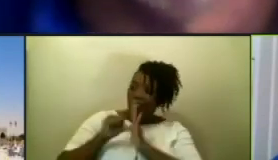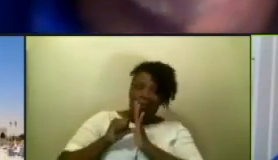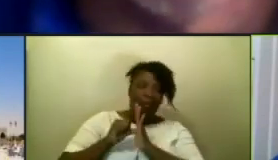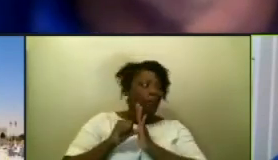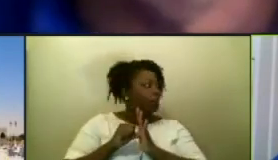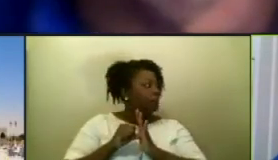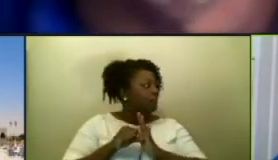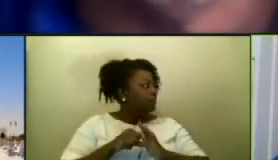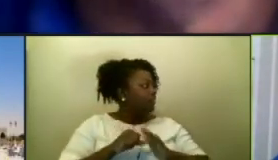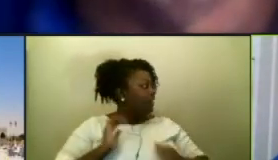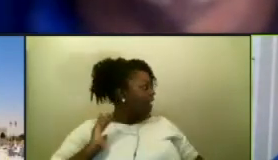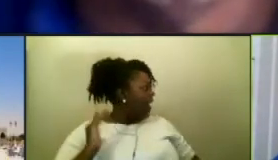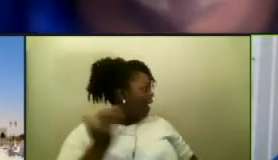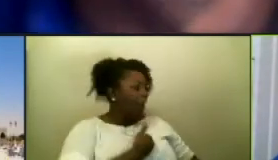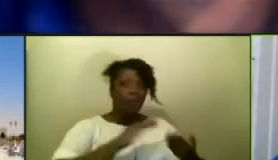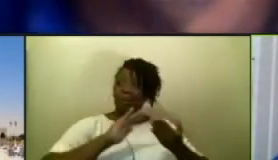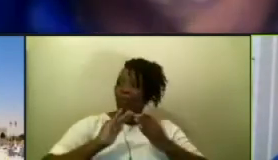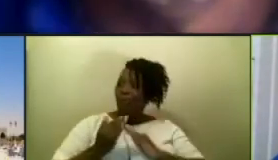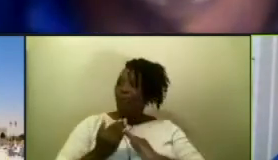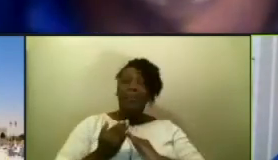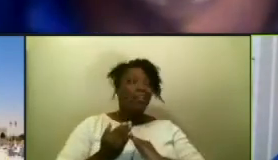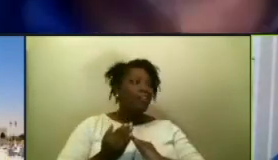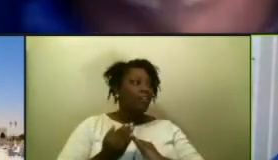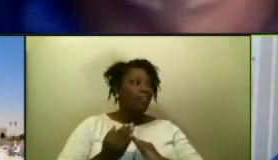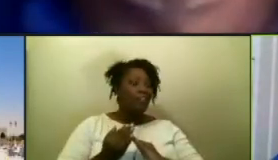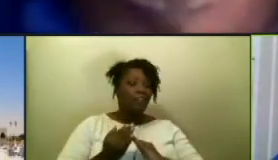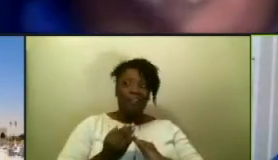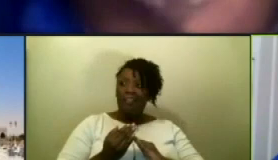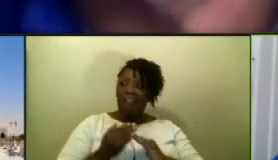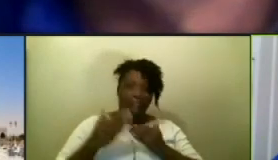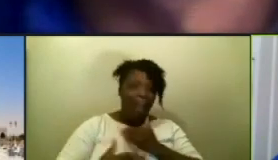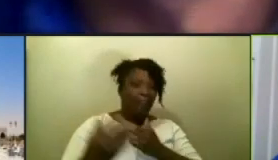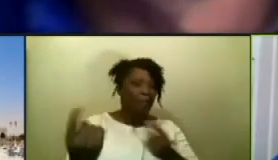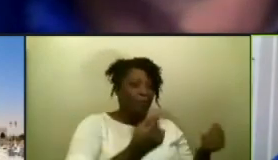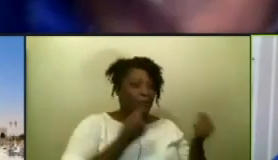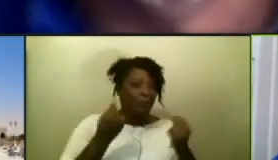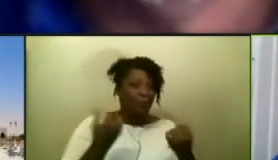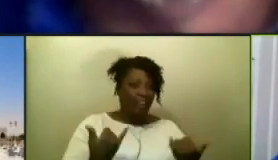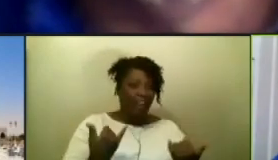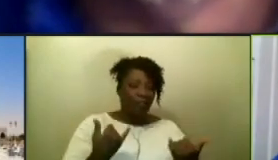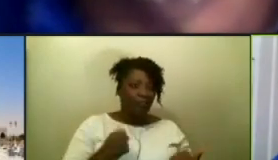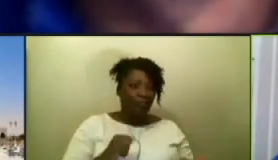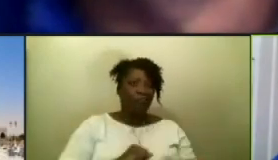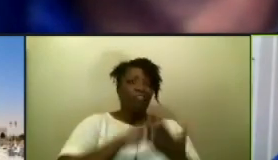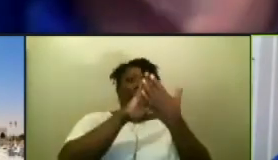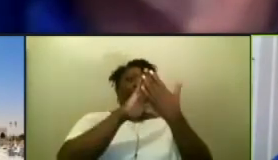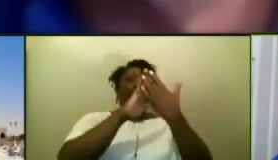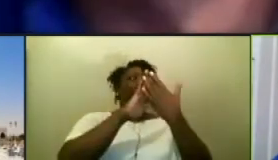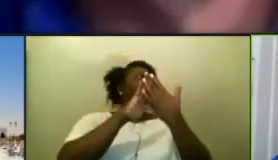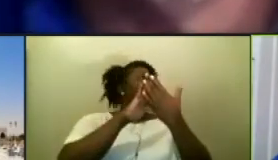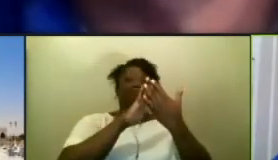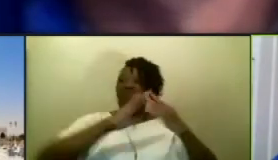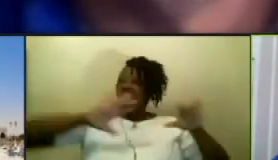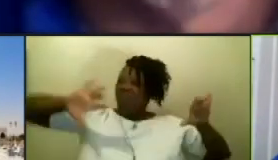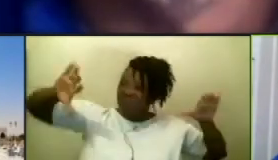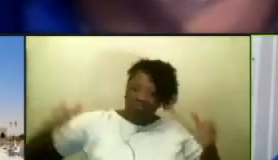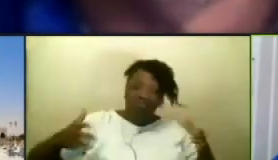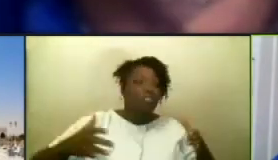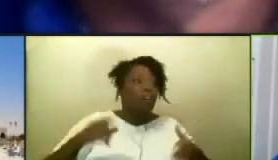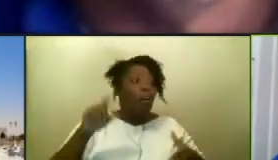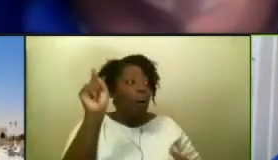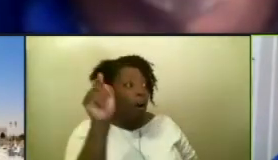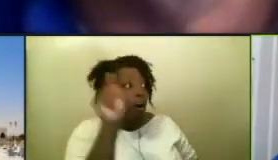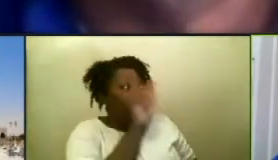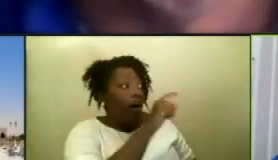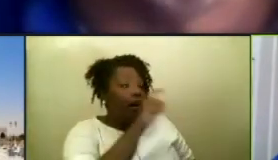community has responded to the current crisis and responding to needs that